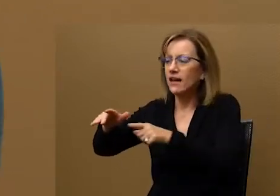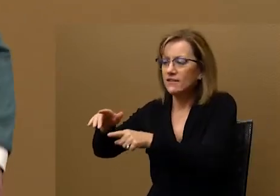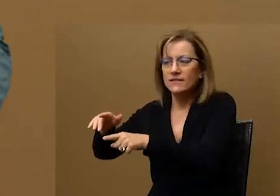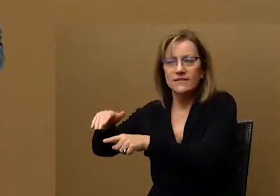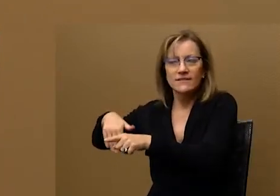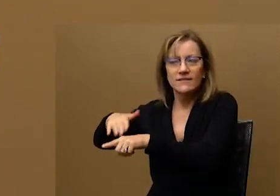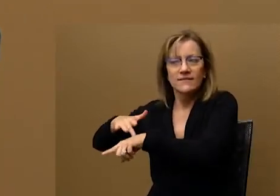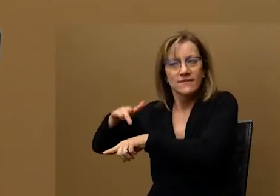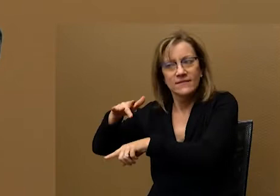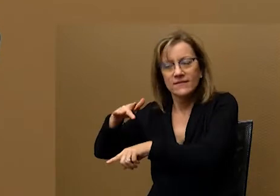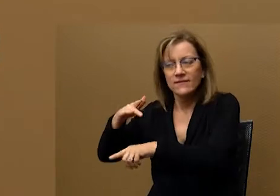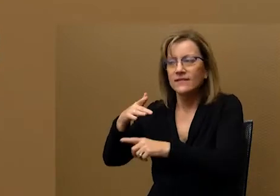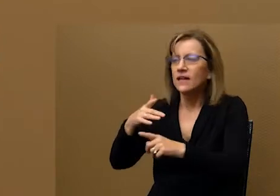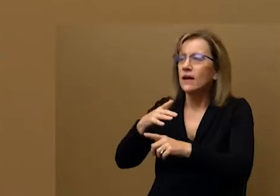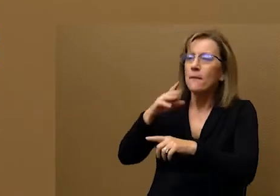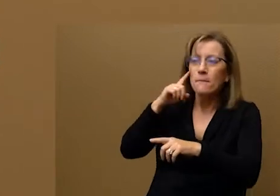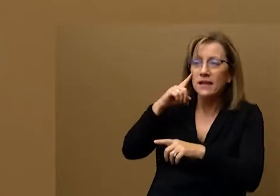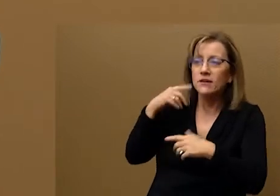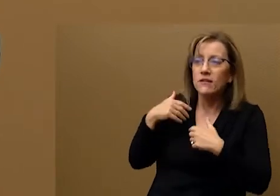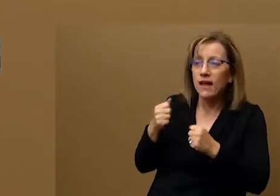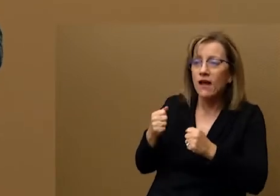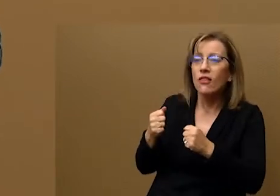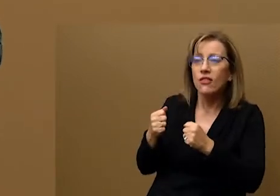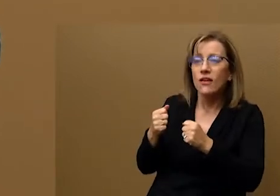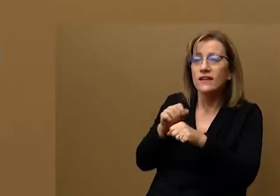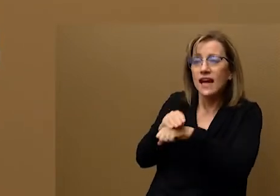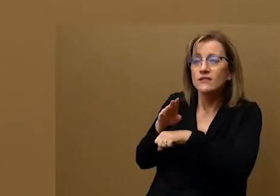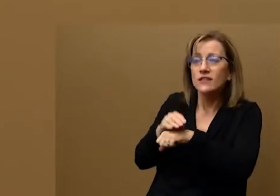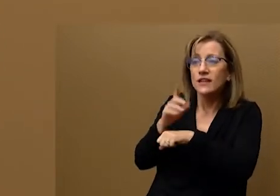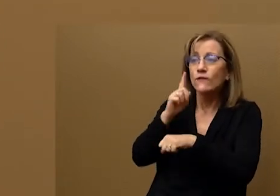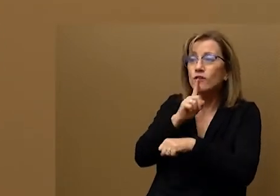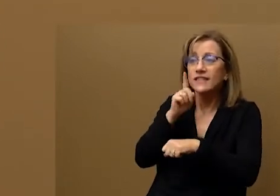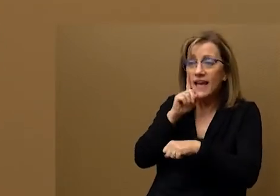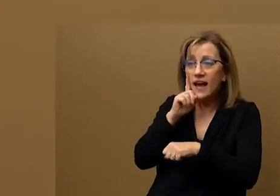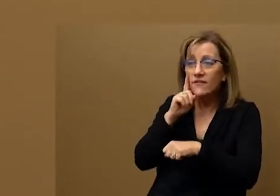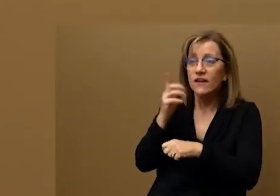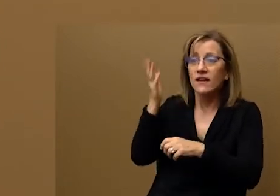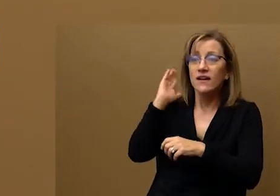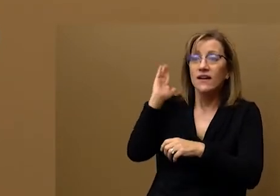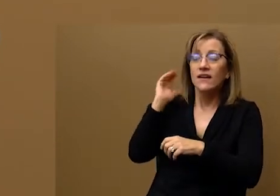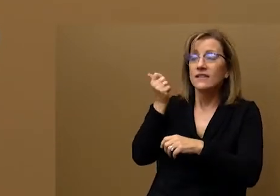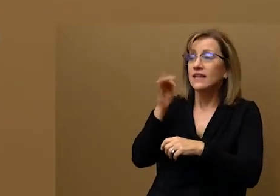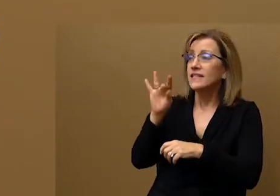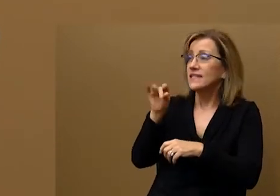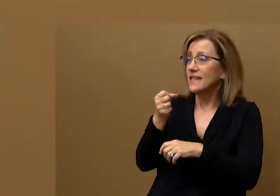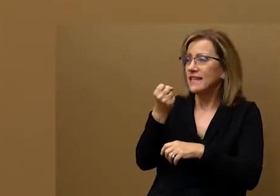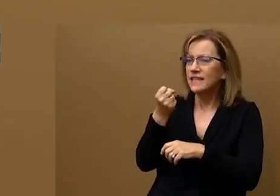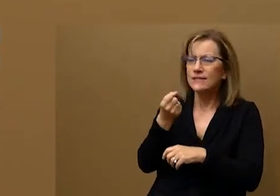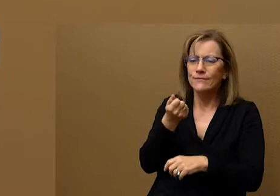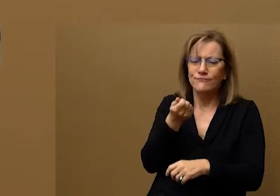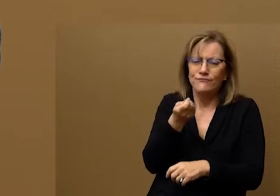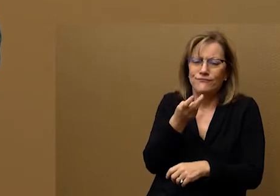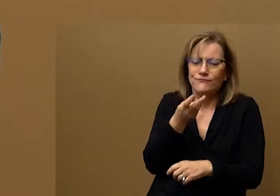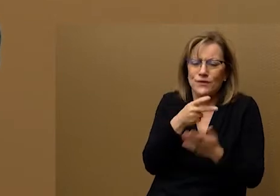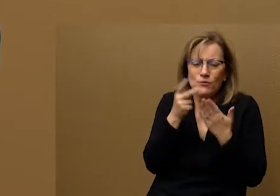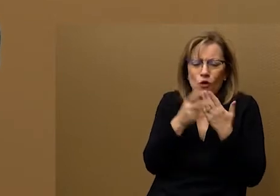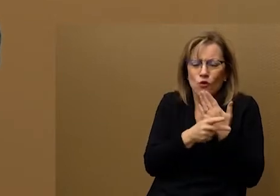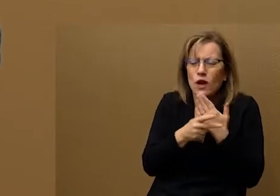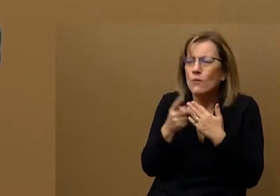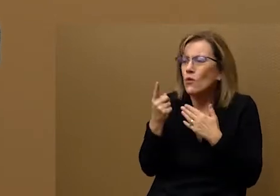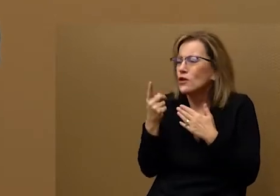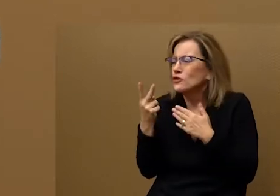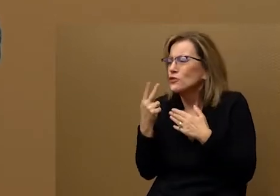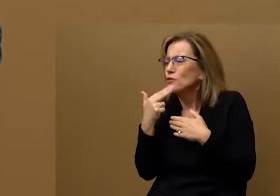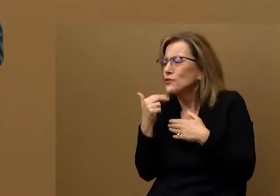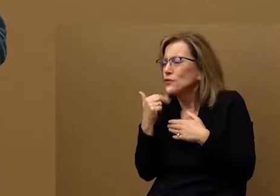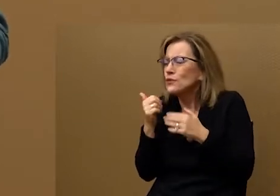look at what mental health counseling was of deaf people in 1980, there were a few programs, one or two small books,